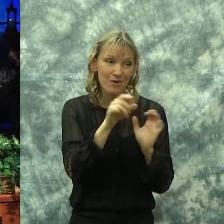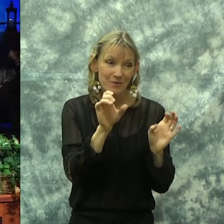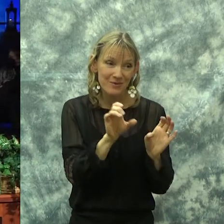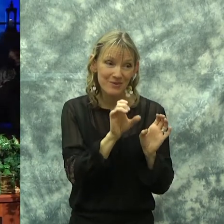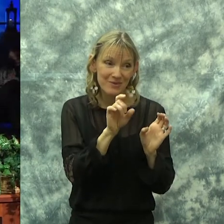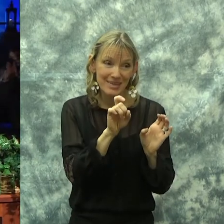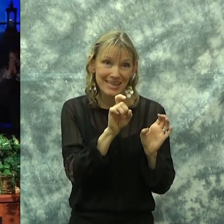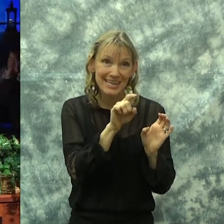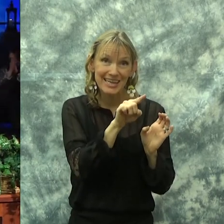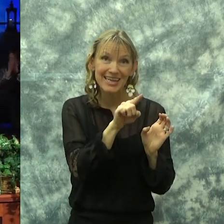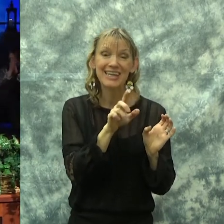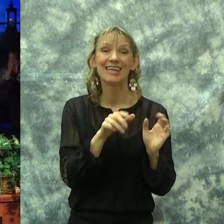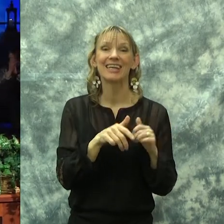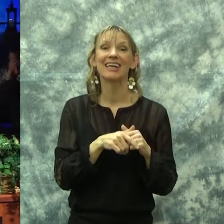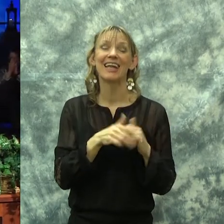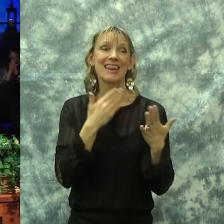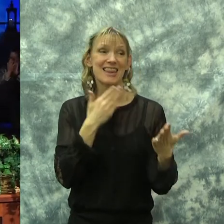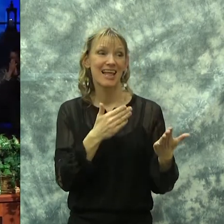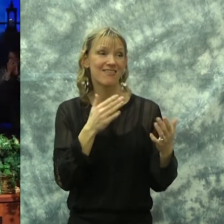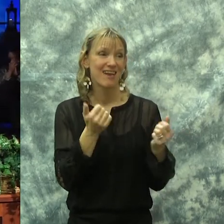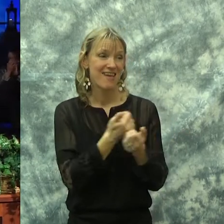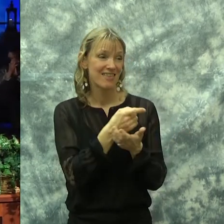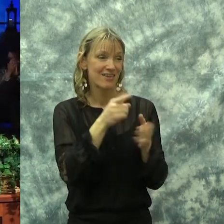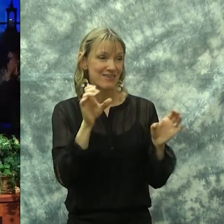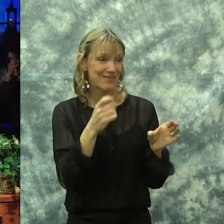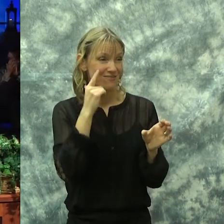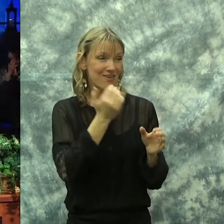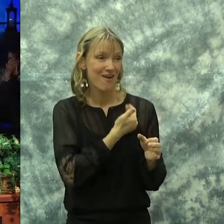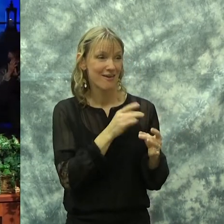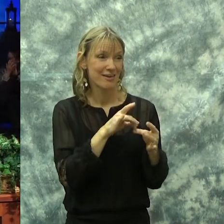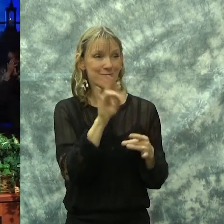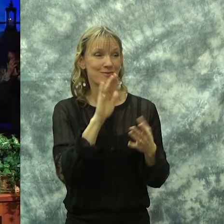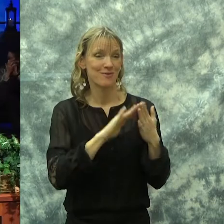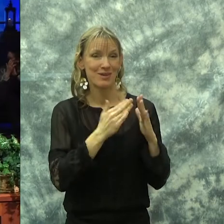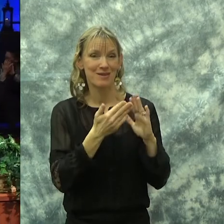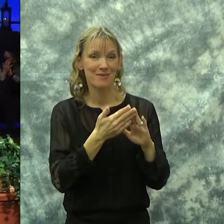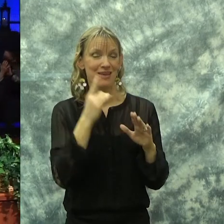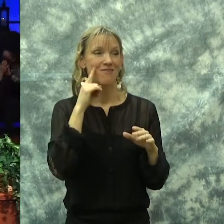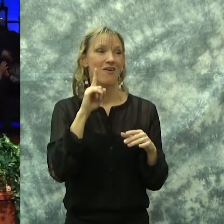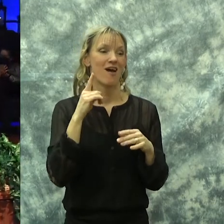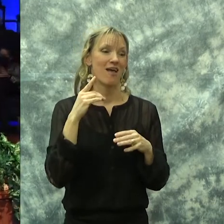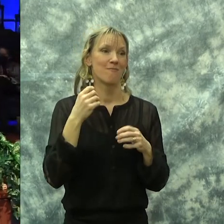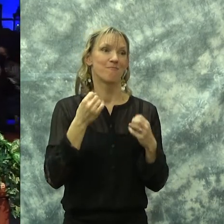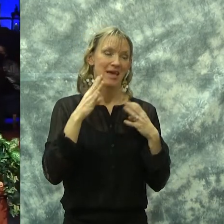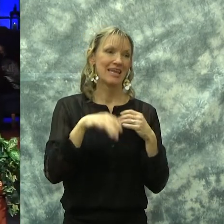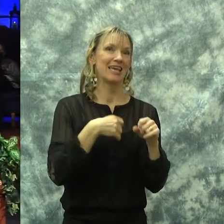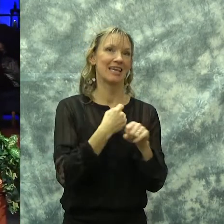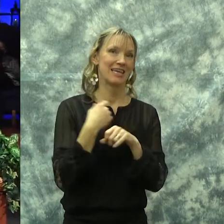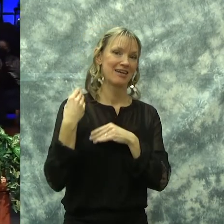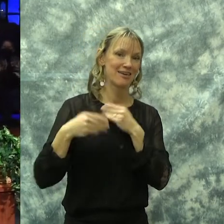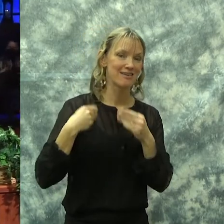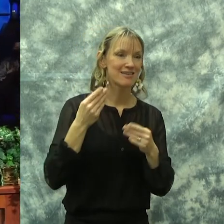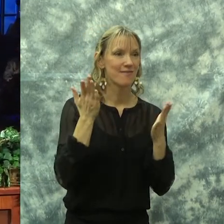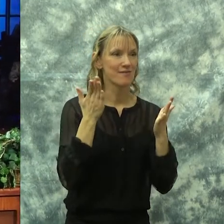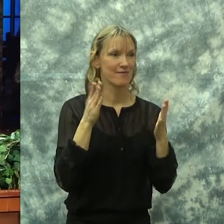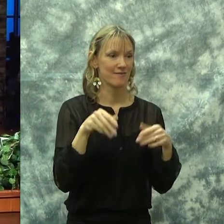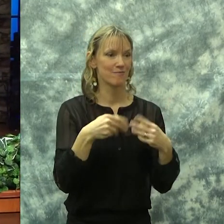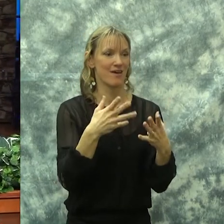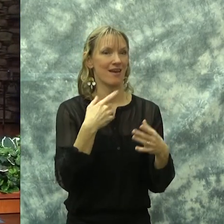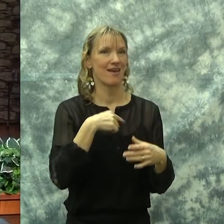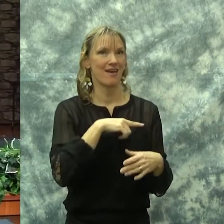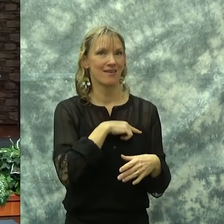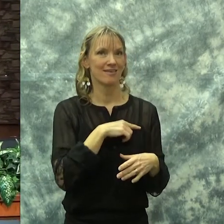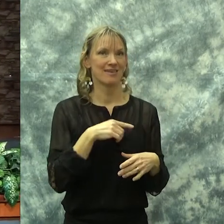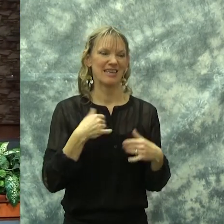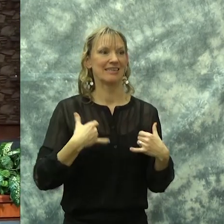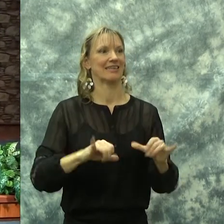there? Thanks for all you do for our spiritual community, for the decades of service that you give us, have